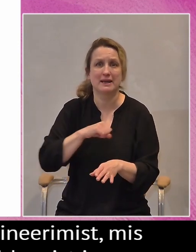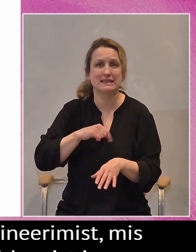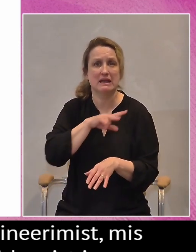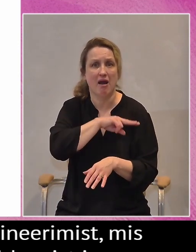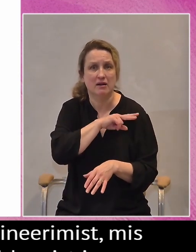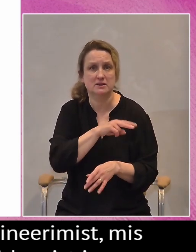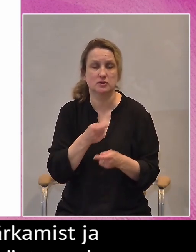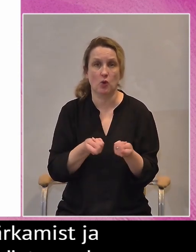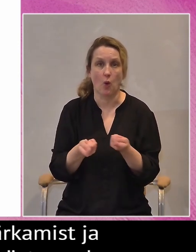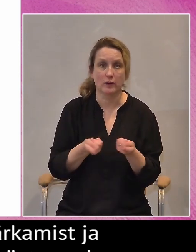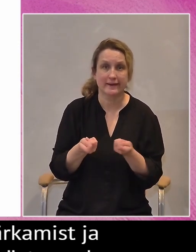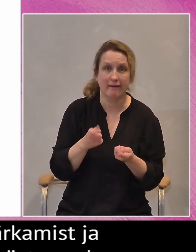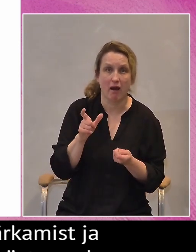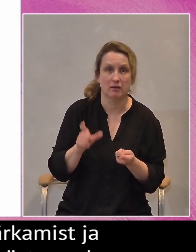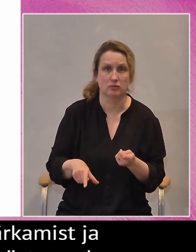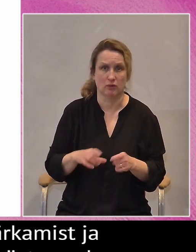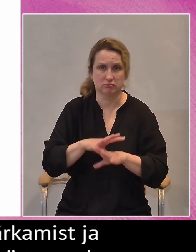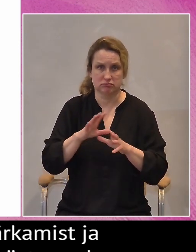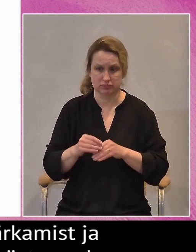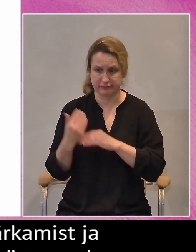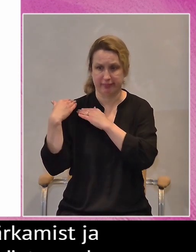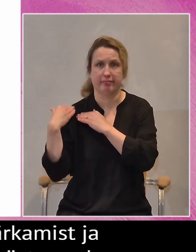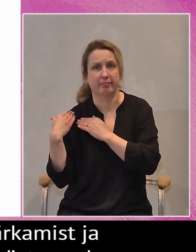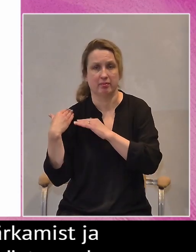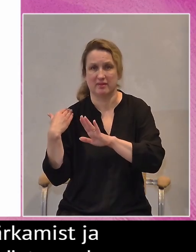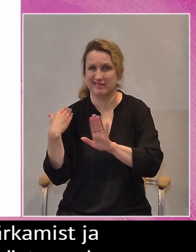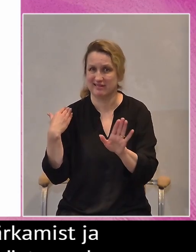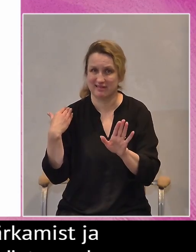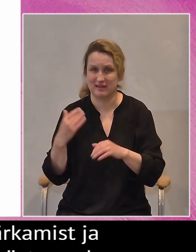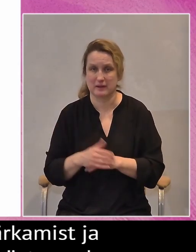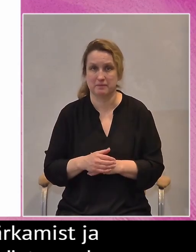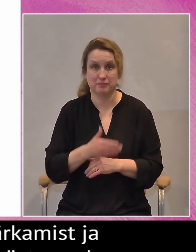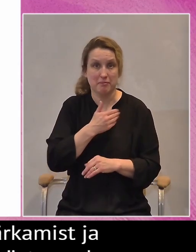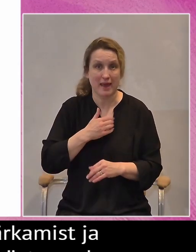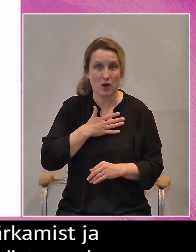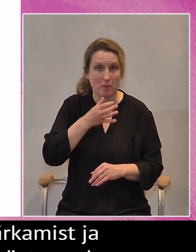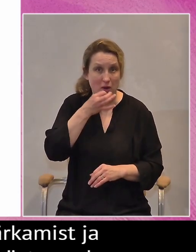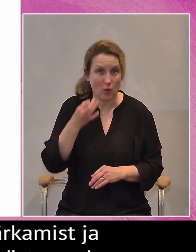would be left alone, and the patients shouldn't have to be their own